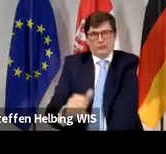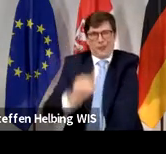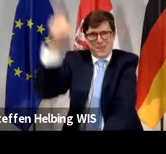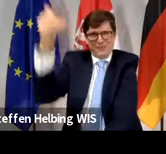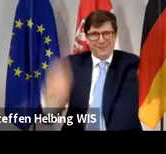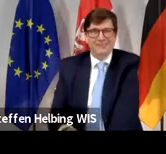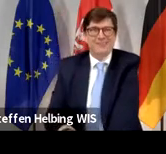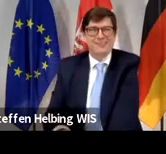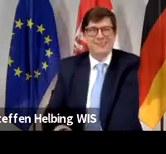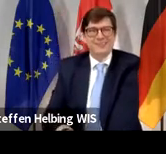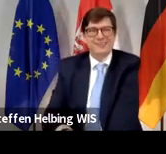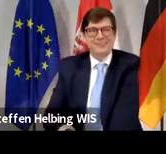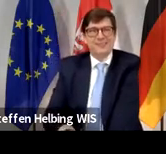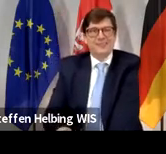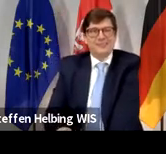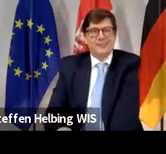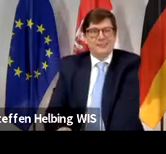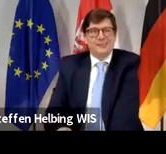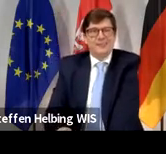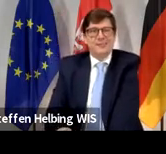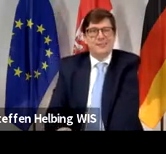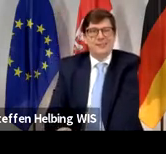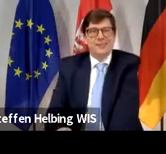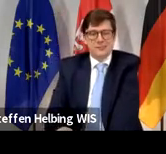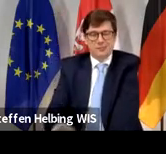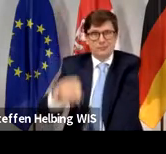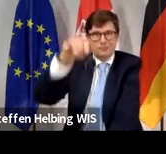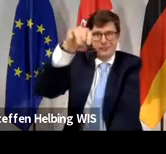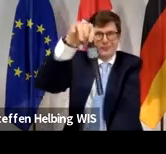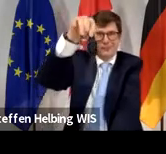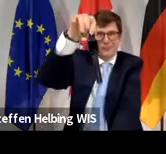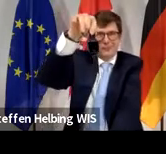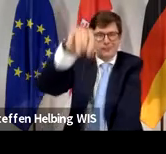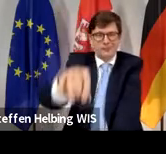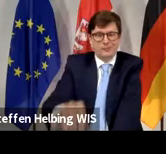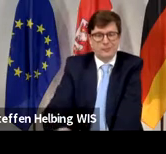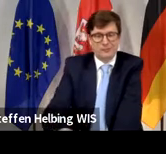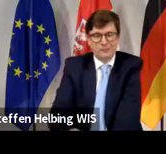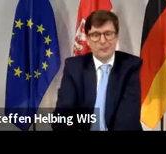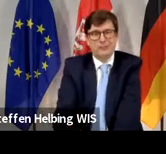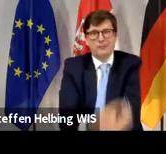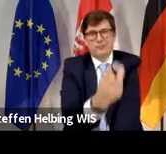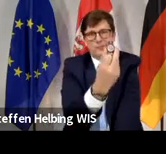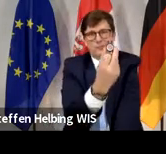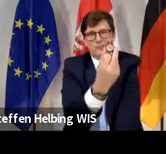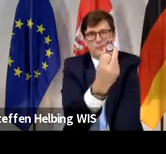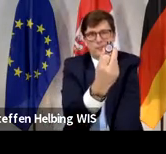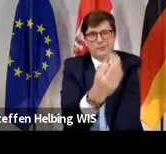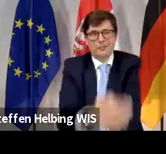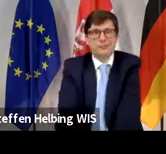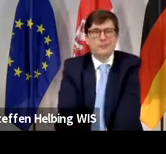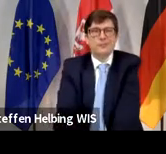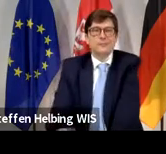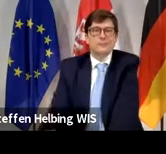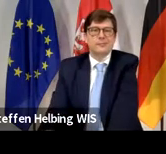this watch is like, can see this. Yeah, so next slide, please.